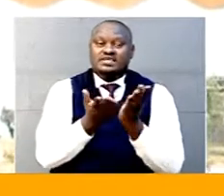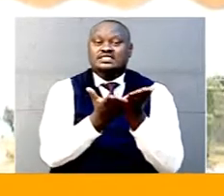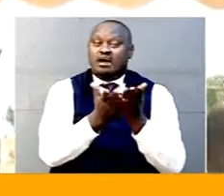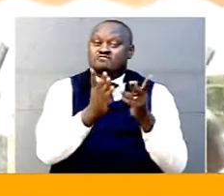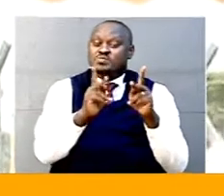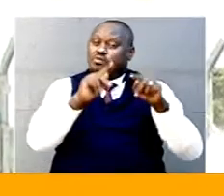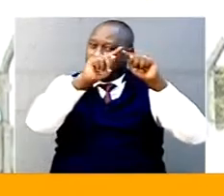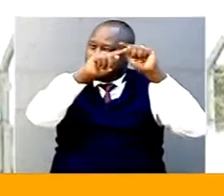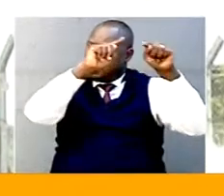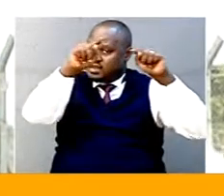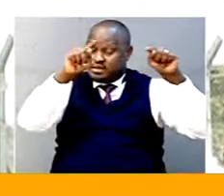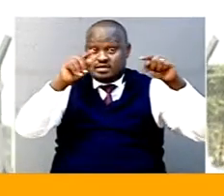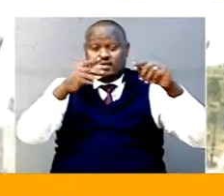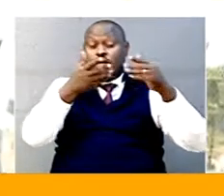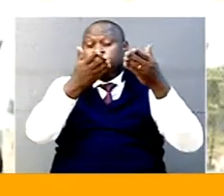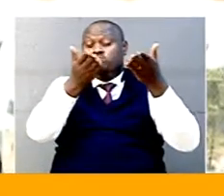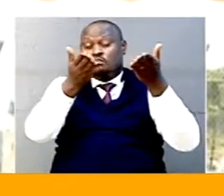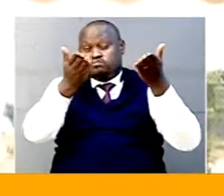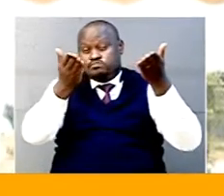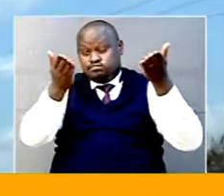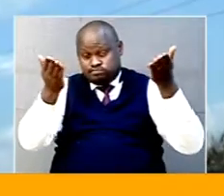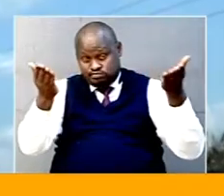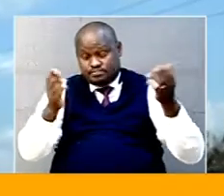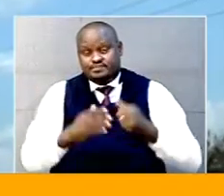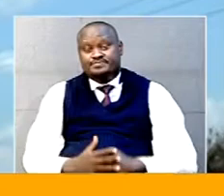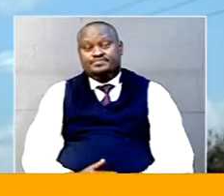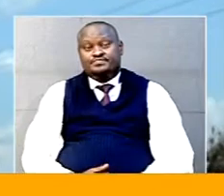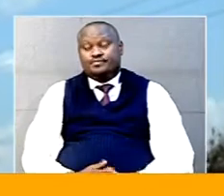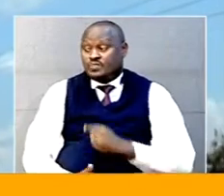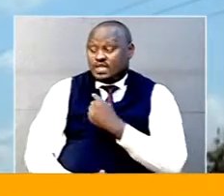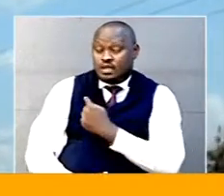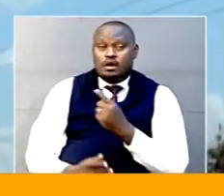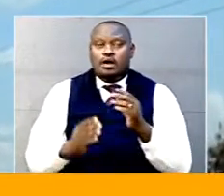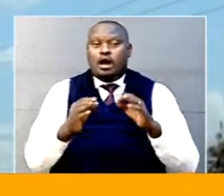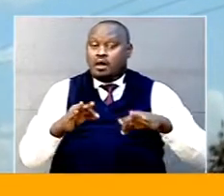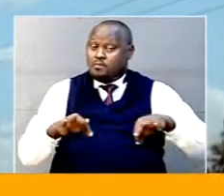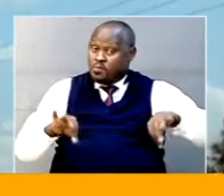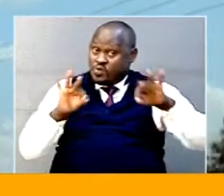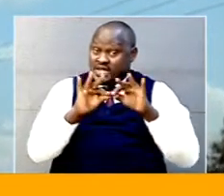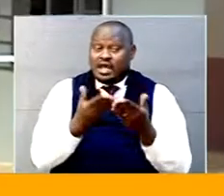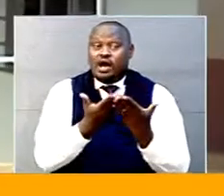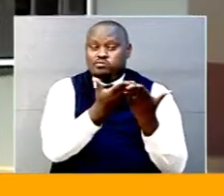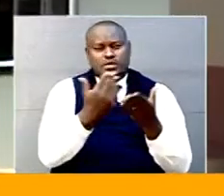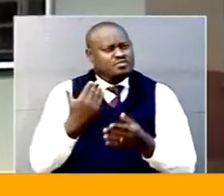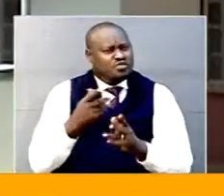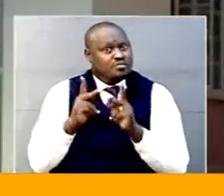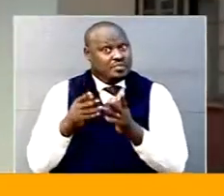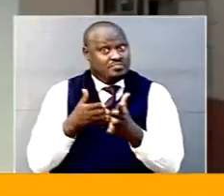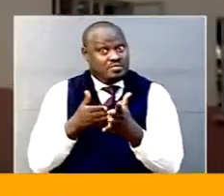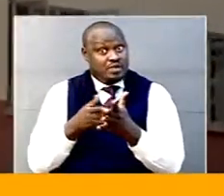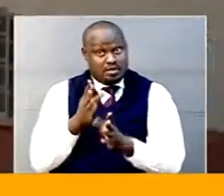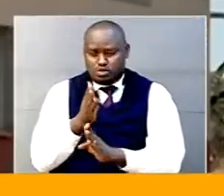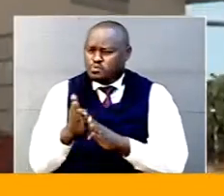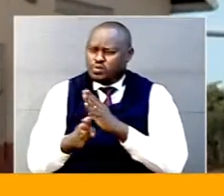areas where they have resettled. This is part of compensation of the people that were affected by construction of